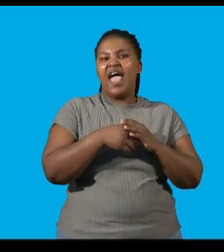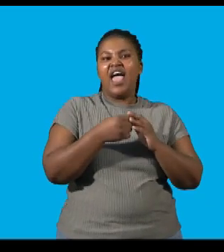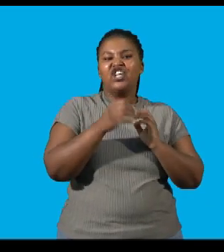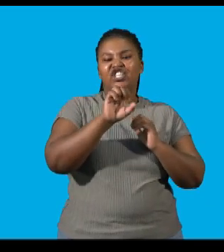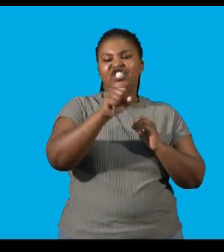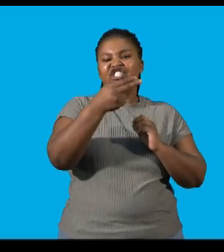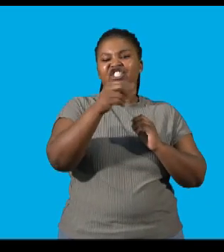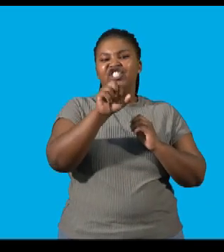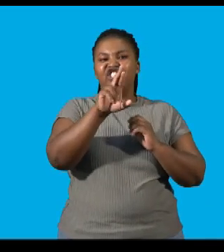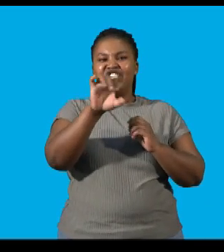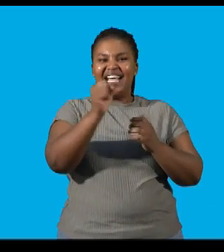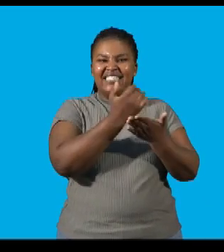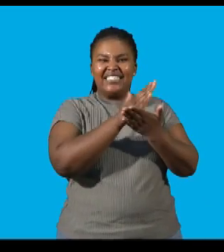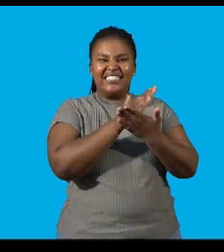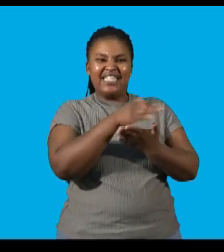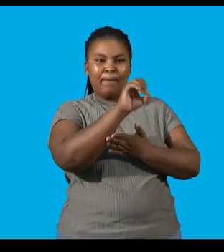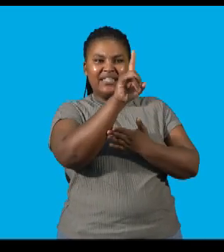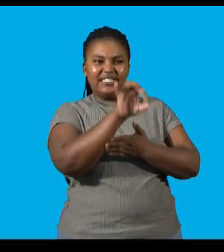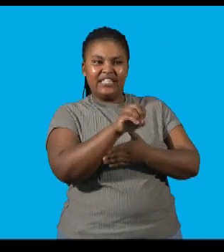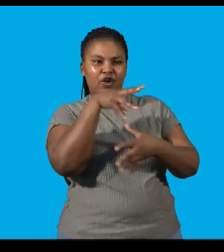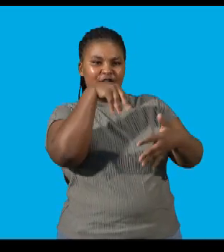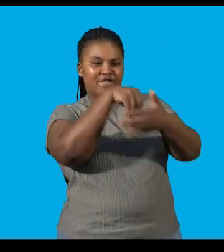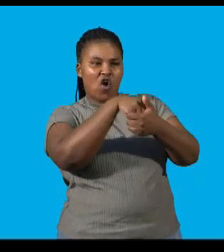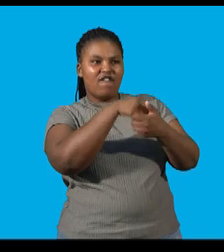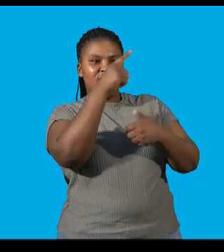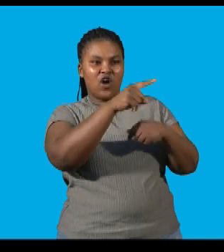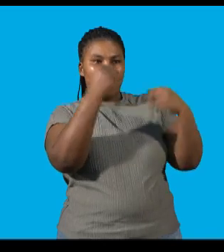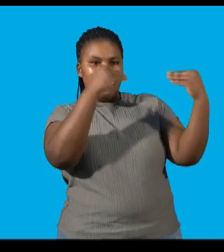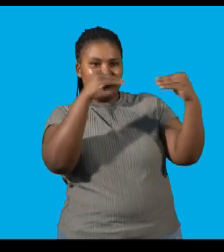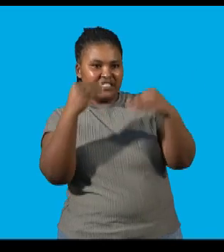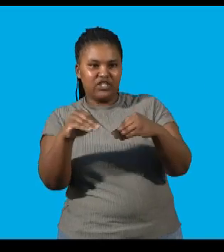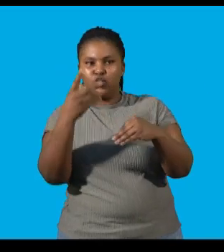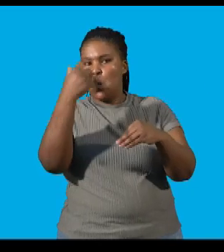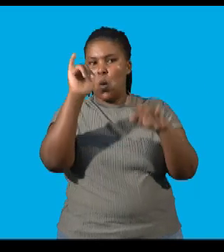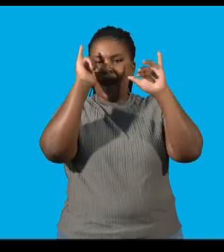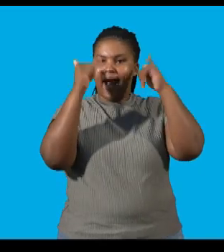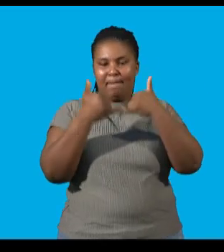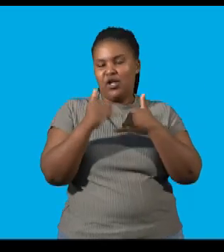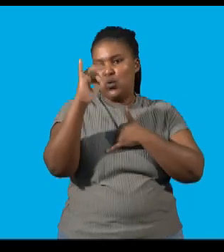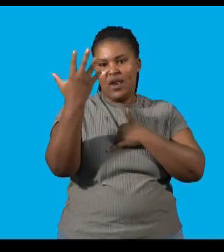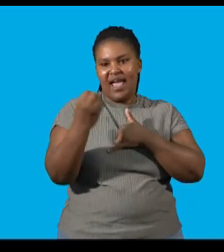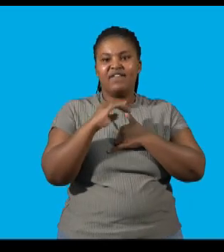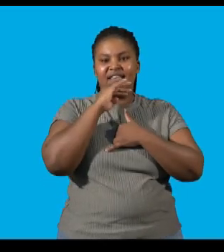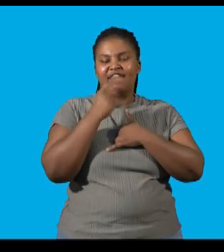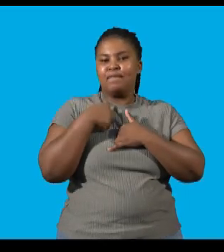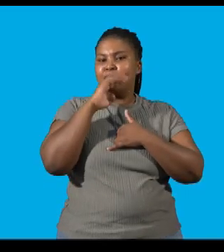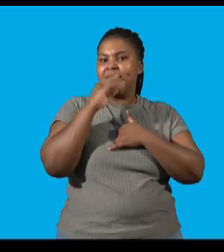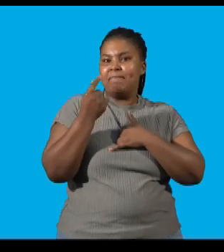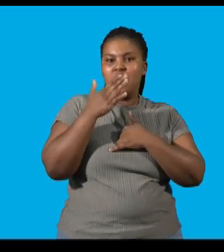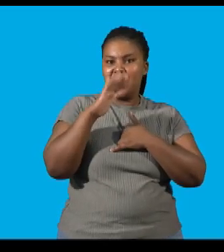to participate in the ownership or the shareholding of the companies. So lack of